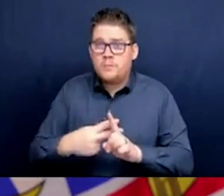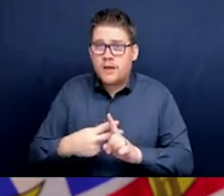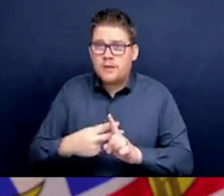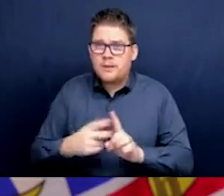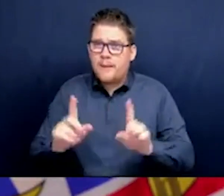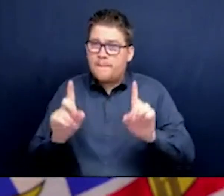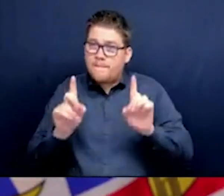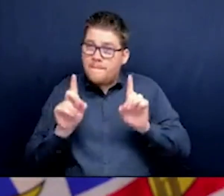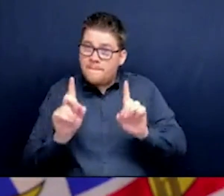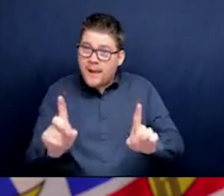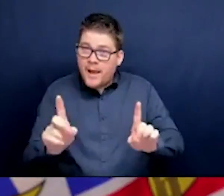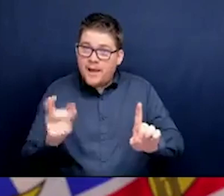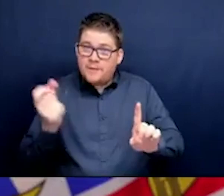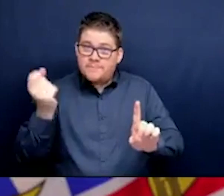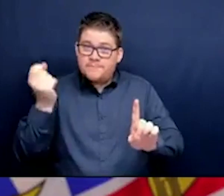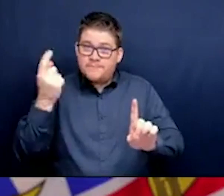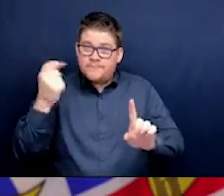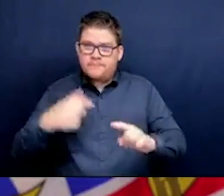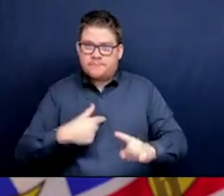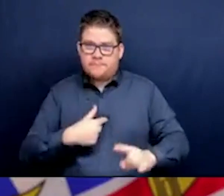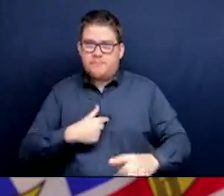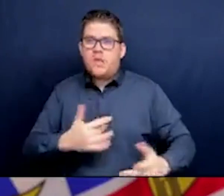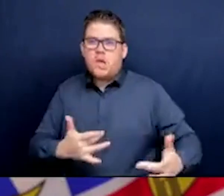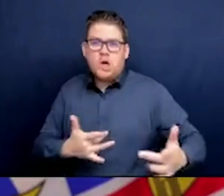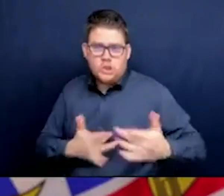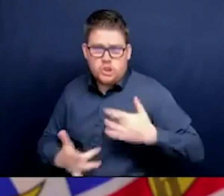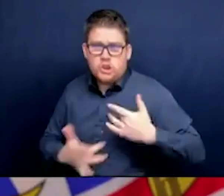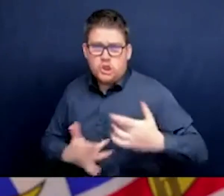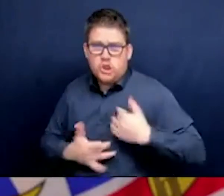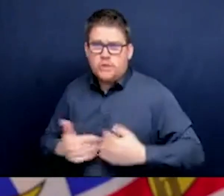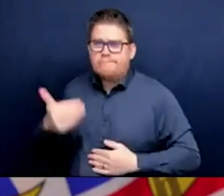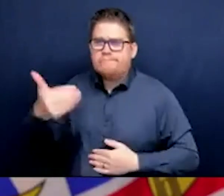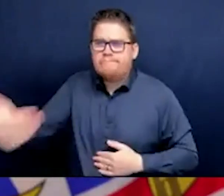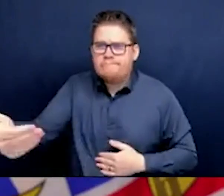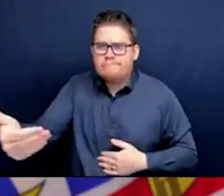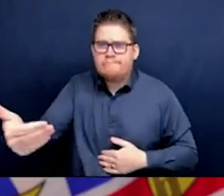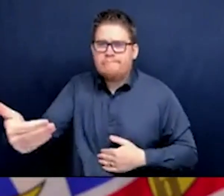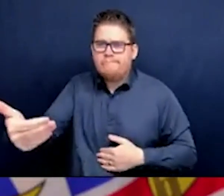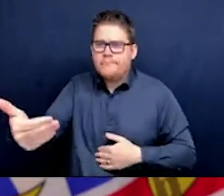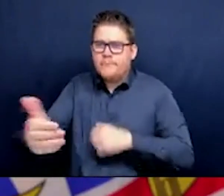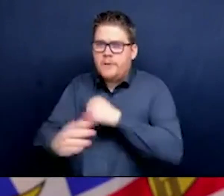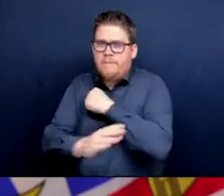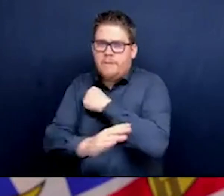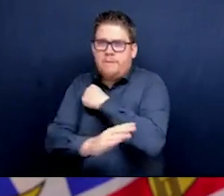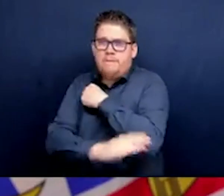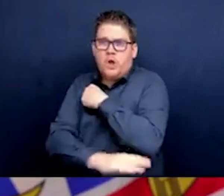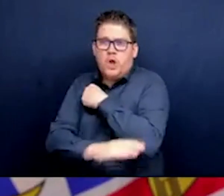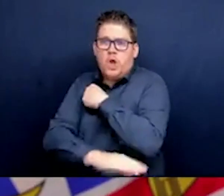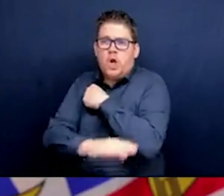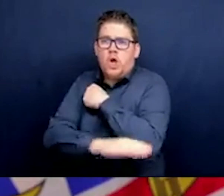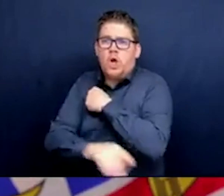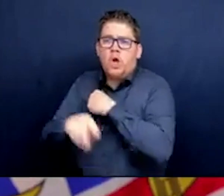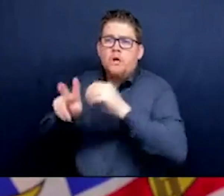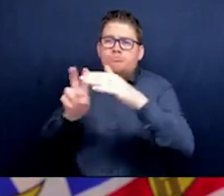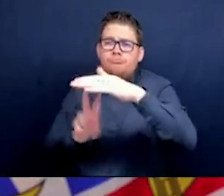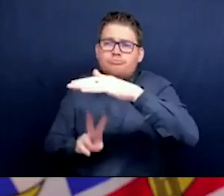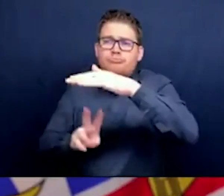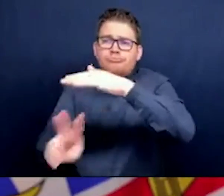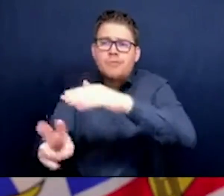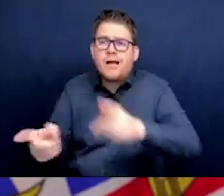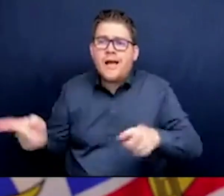and particularly I'm concerned and working with my team to look at what are the possible scenarios that we may face given